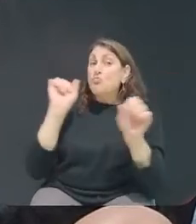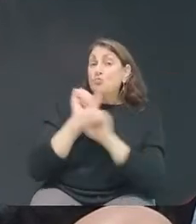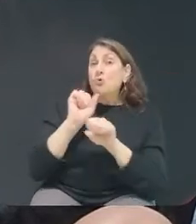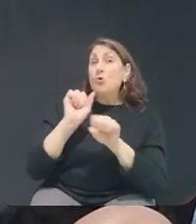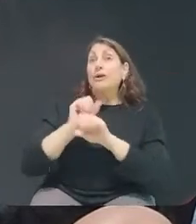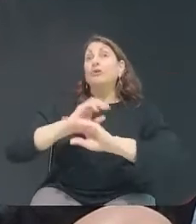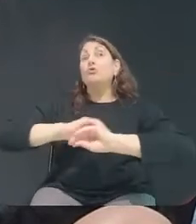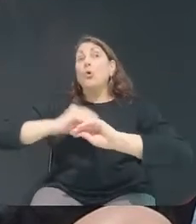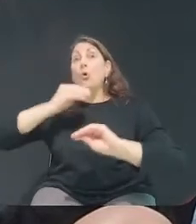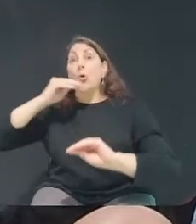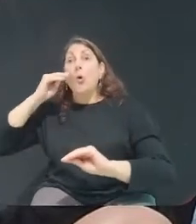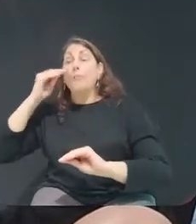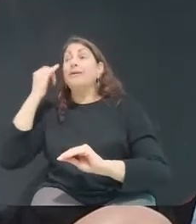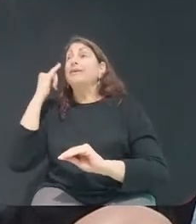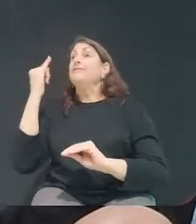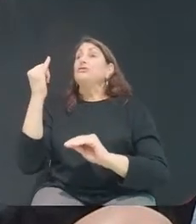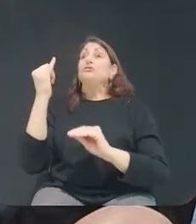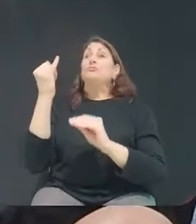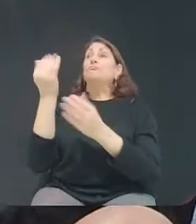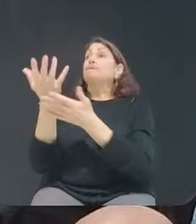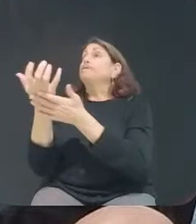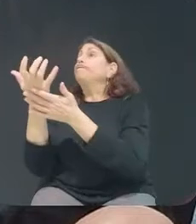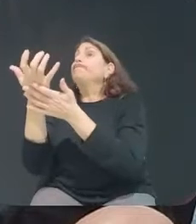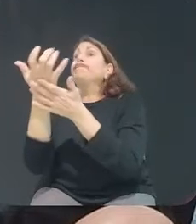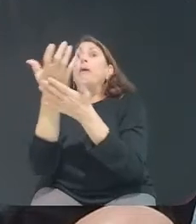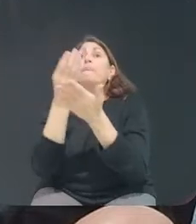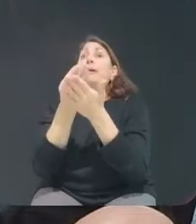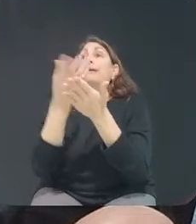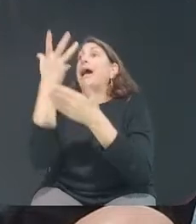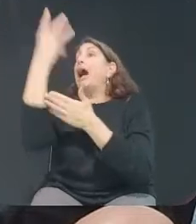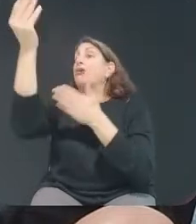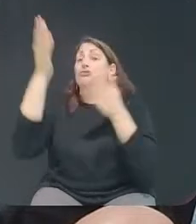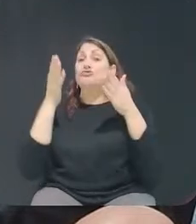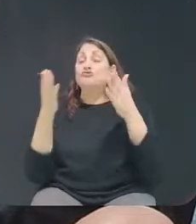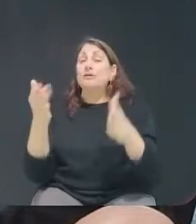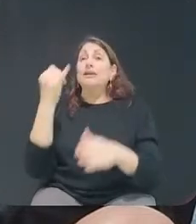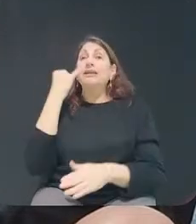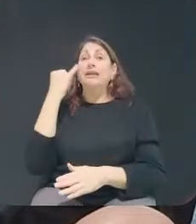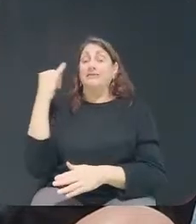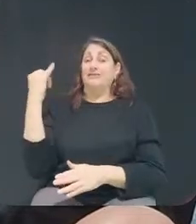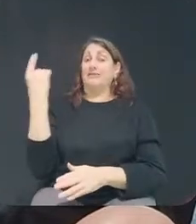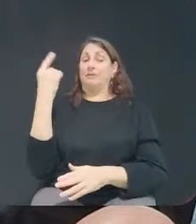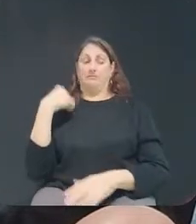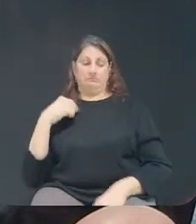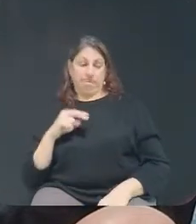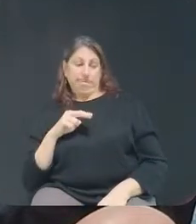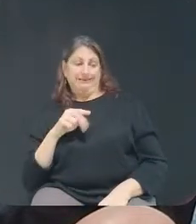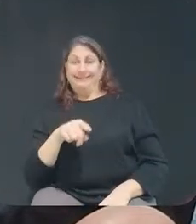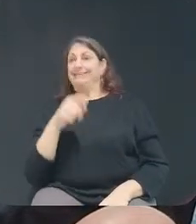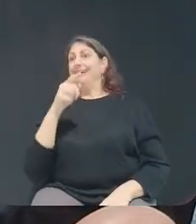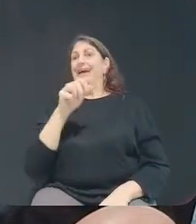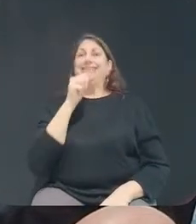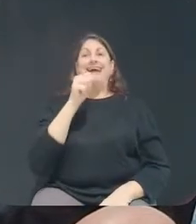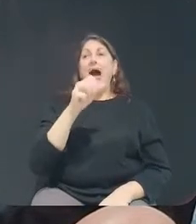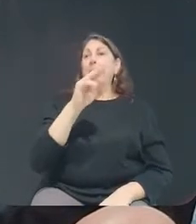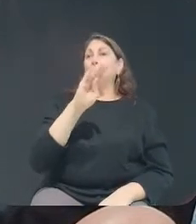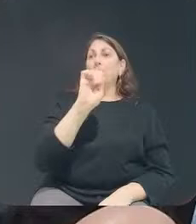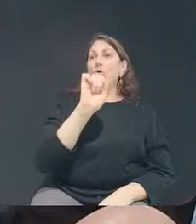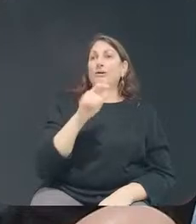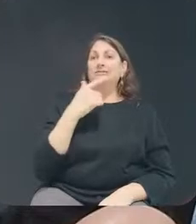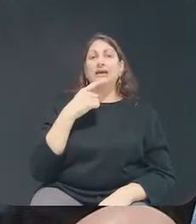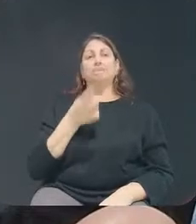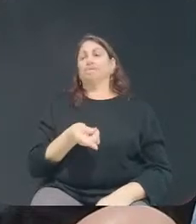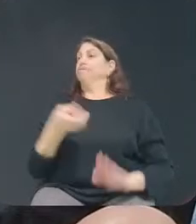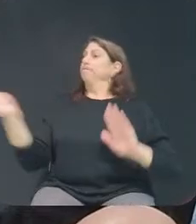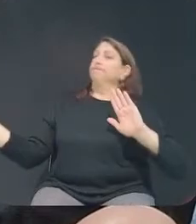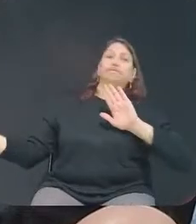shelter, or panhandling in the street, or if the authorities felt that you were idle, dissolute, or immoral, you could be considered a criminal